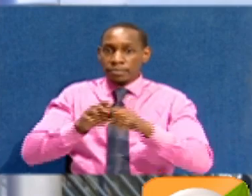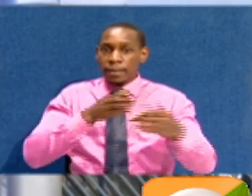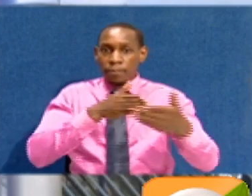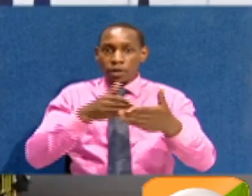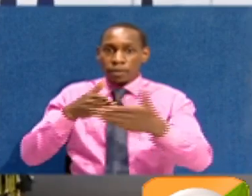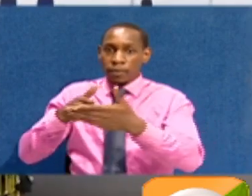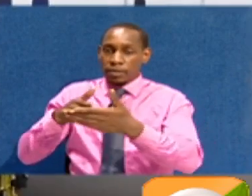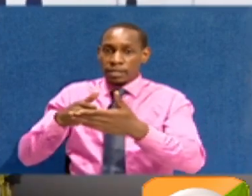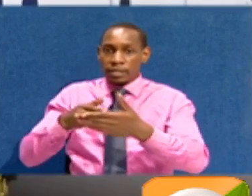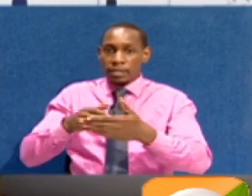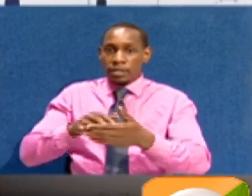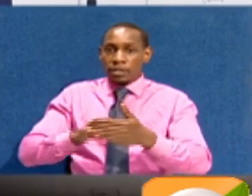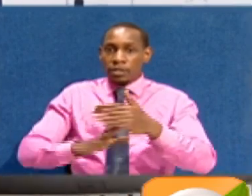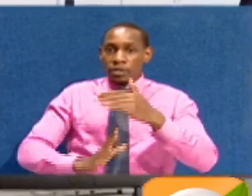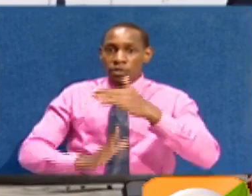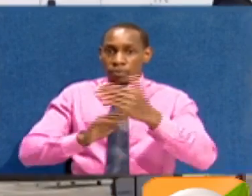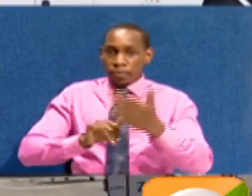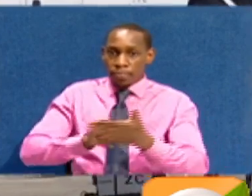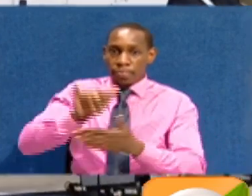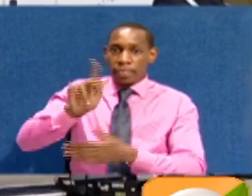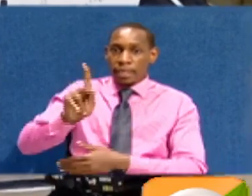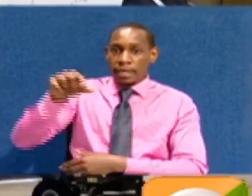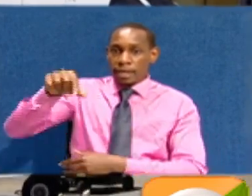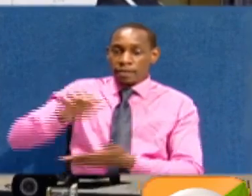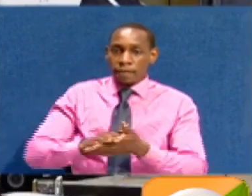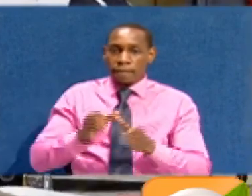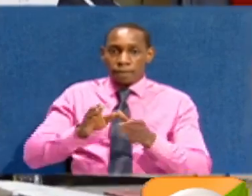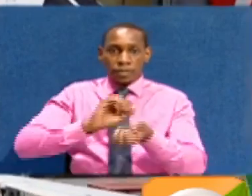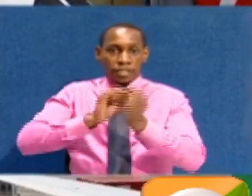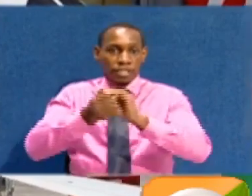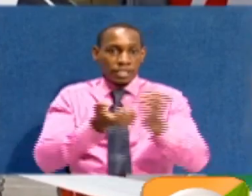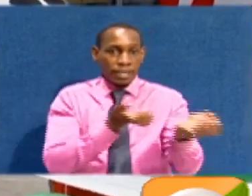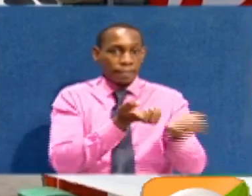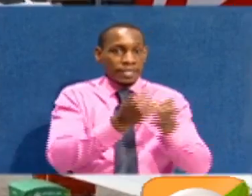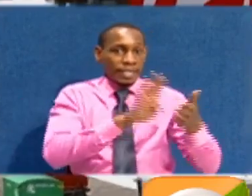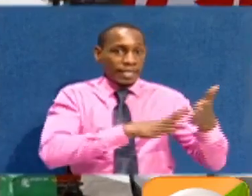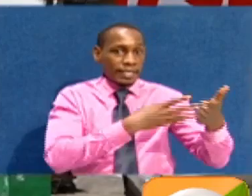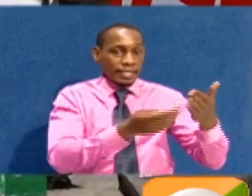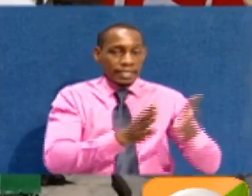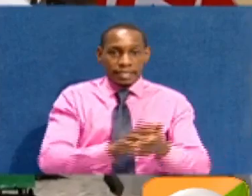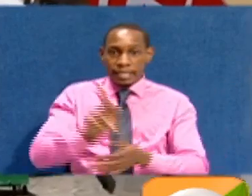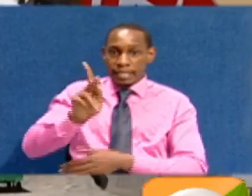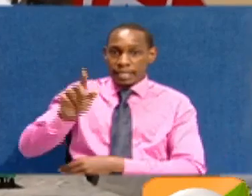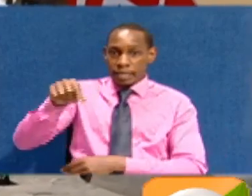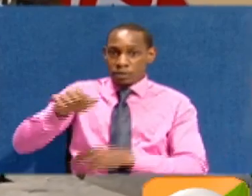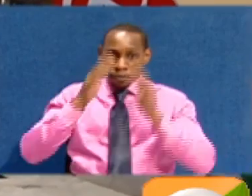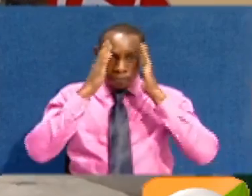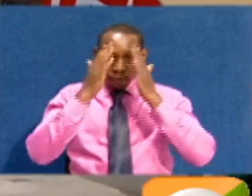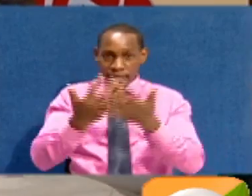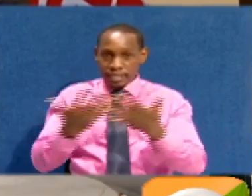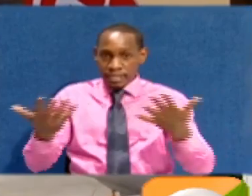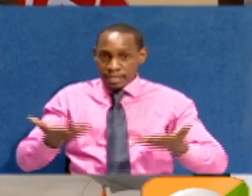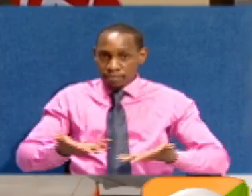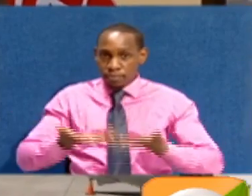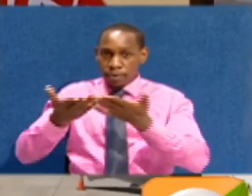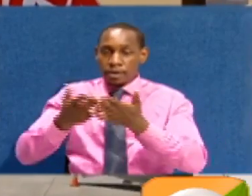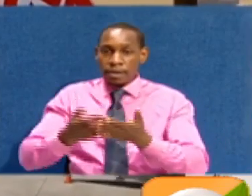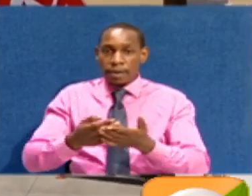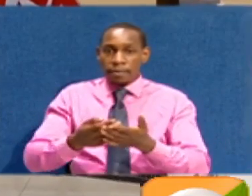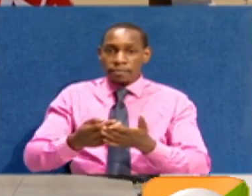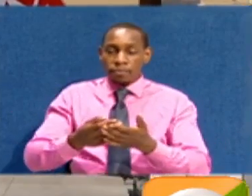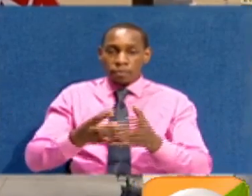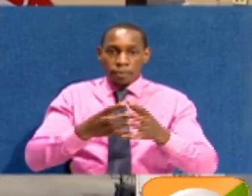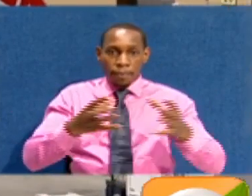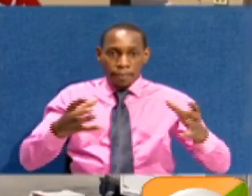muted, legacy carriers like Kenya Airways have been forced to rethink their business models. The airline is now focusing on cargo to grow cash